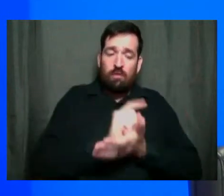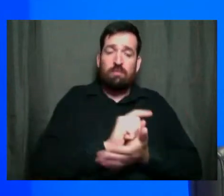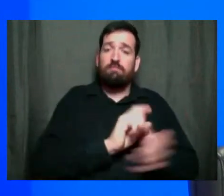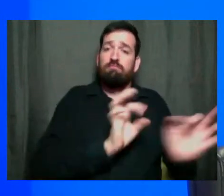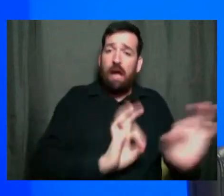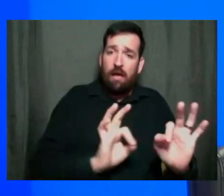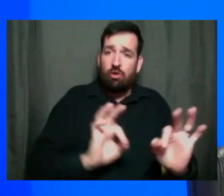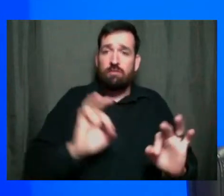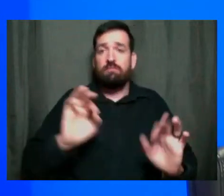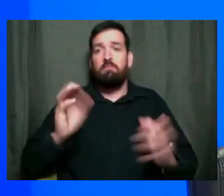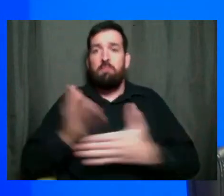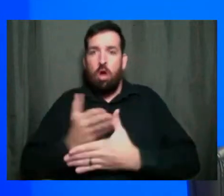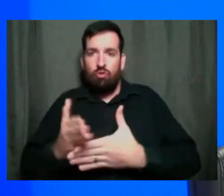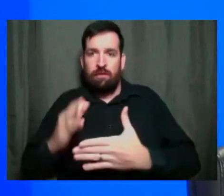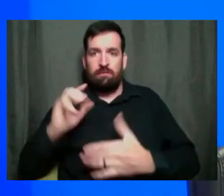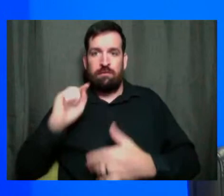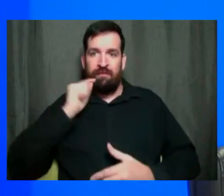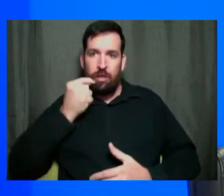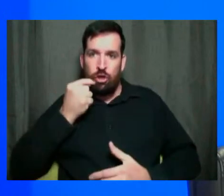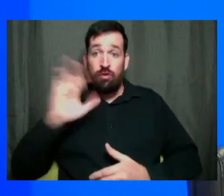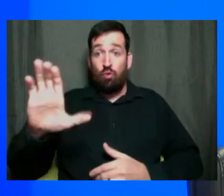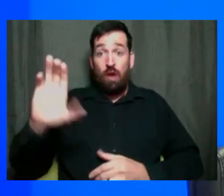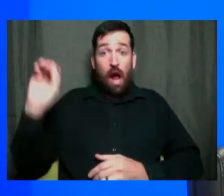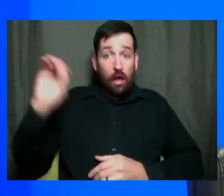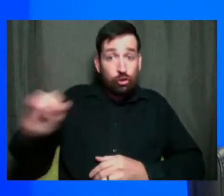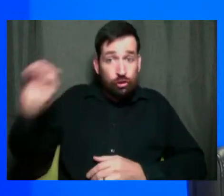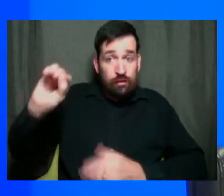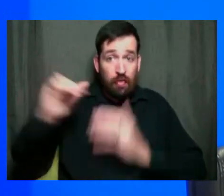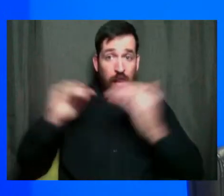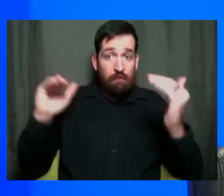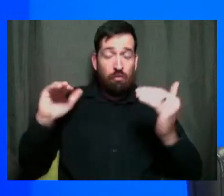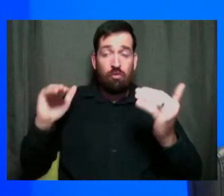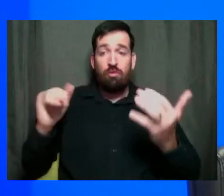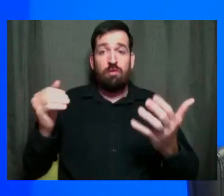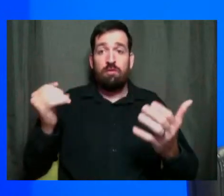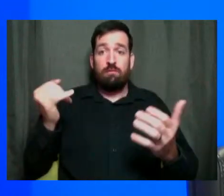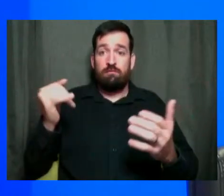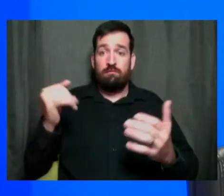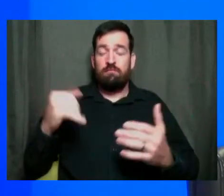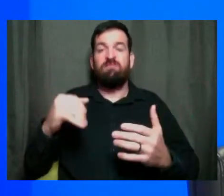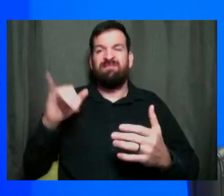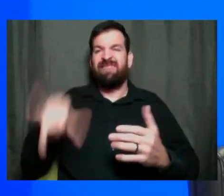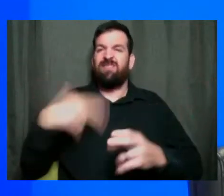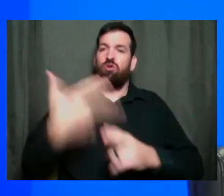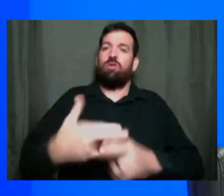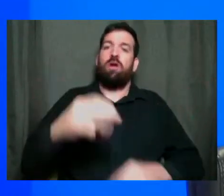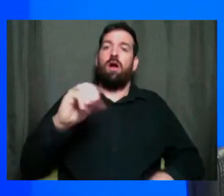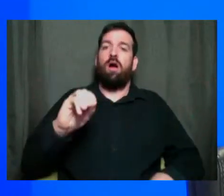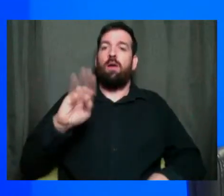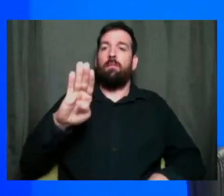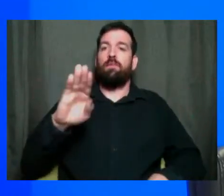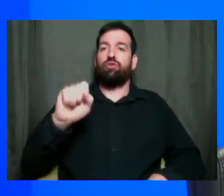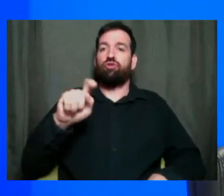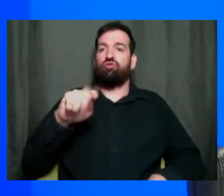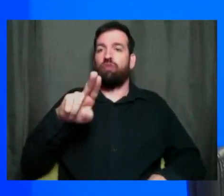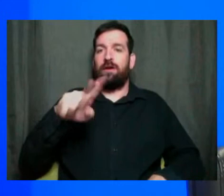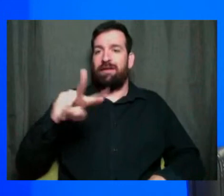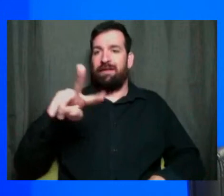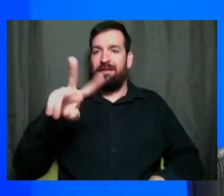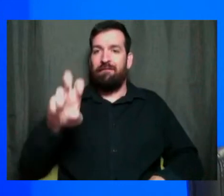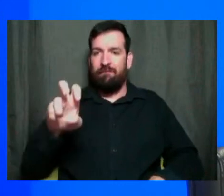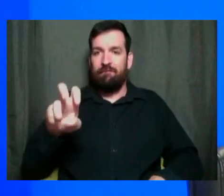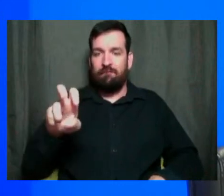low the oxygen drops, how fragmented their sleep is, and that's what obstructive sleep apnea is. The strongest risk factor is being